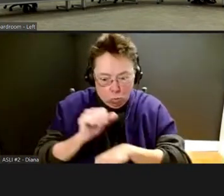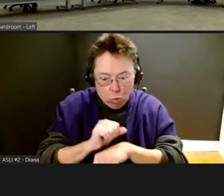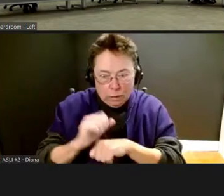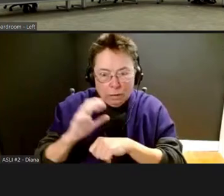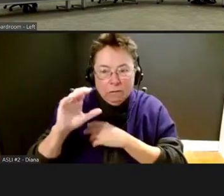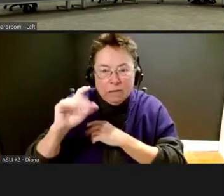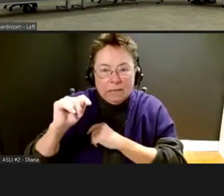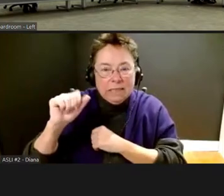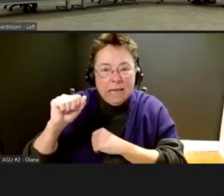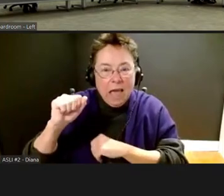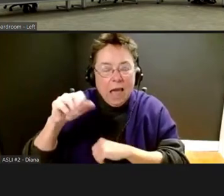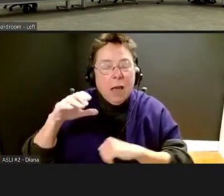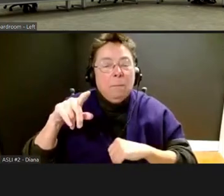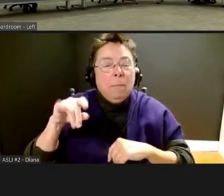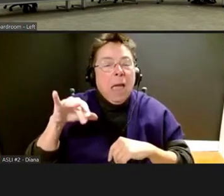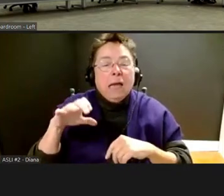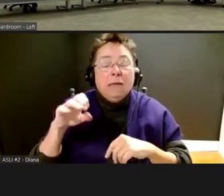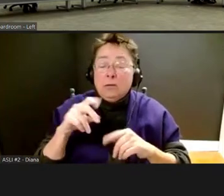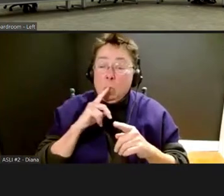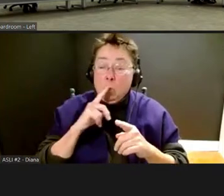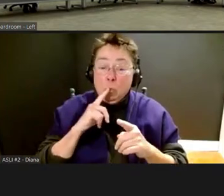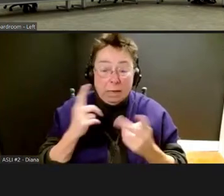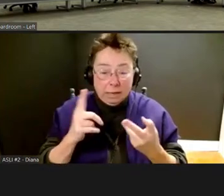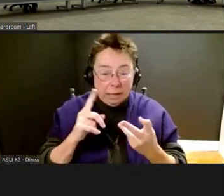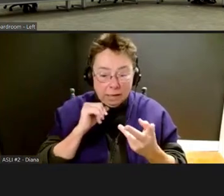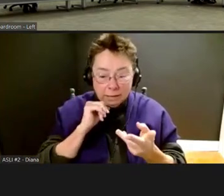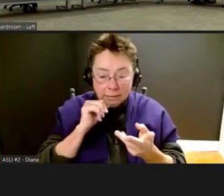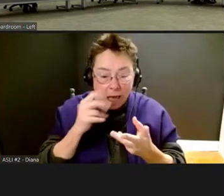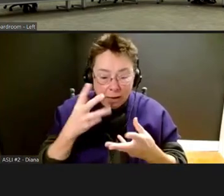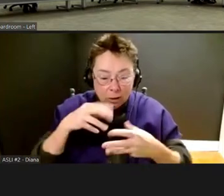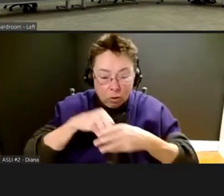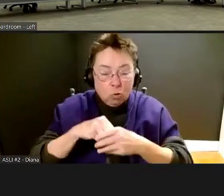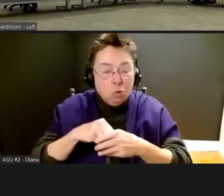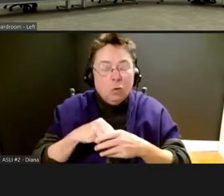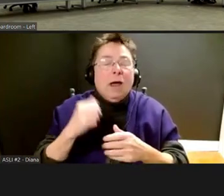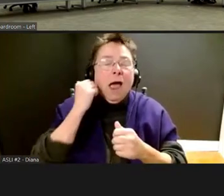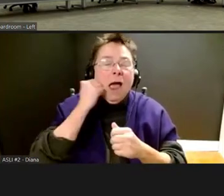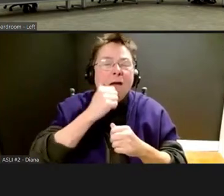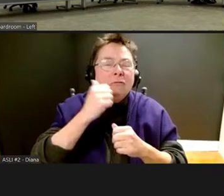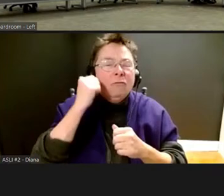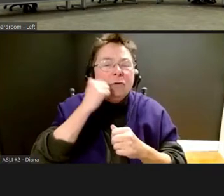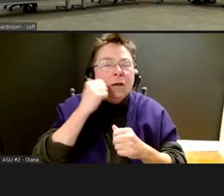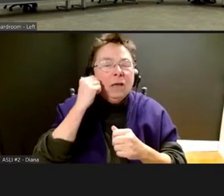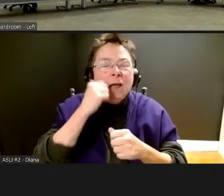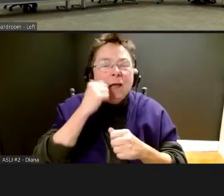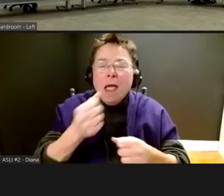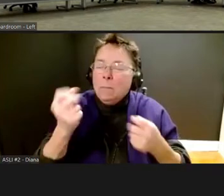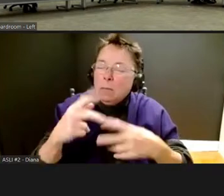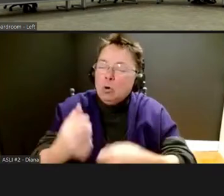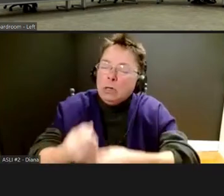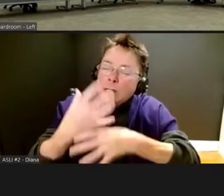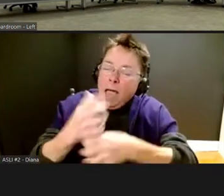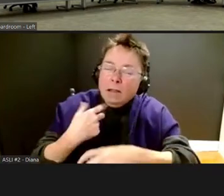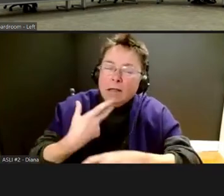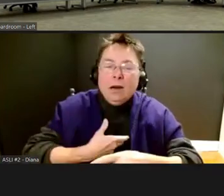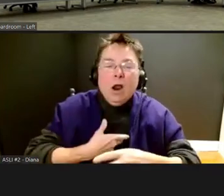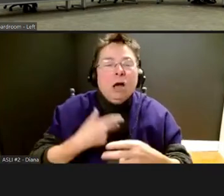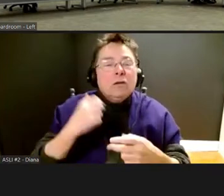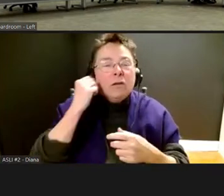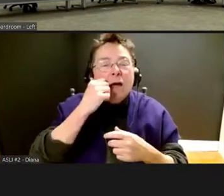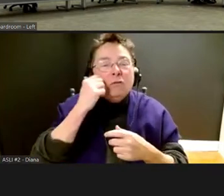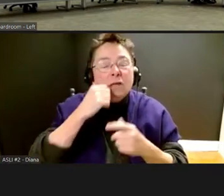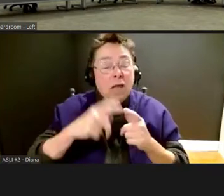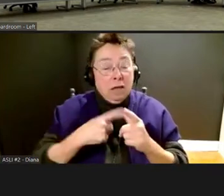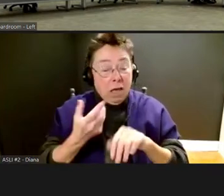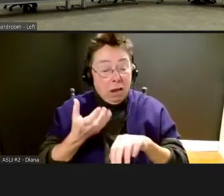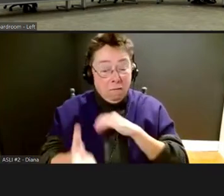and PACE. This vastly undercounts the nearly daily verbal assaults and threats each of us face. Squeezing more out of current workers makes